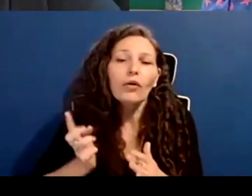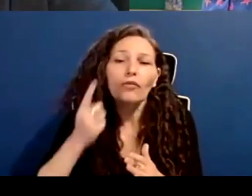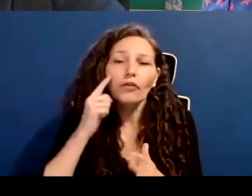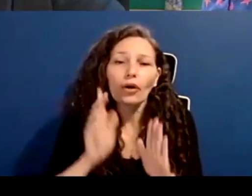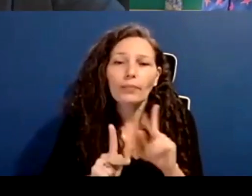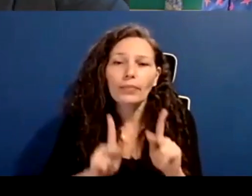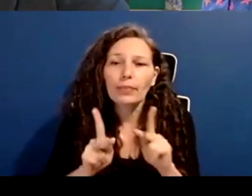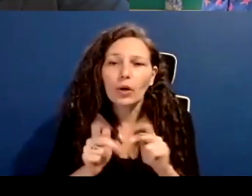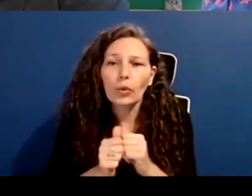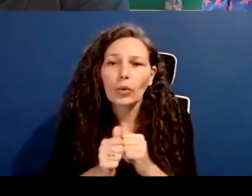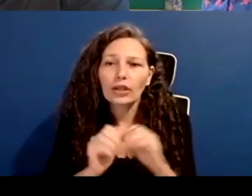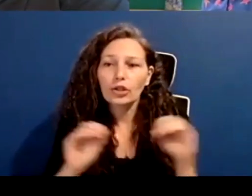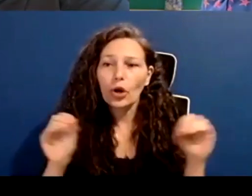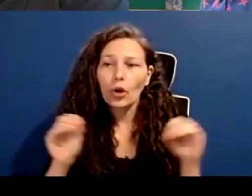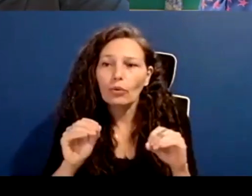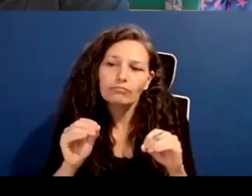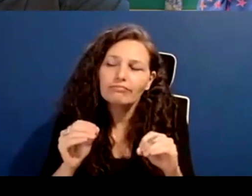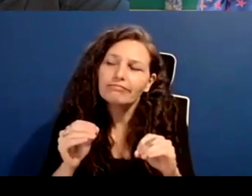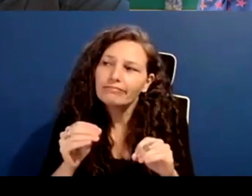But in terms of,